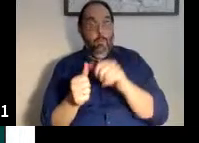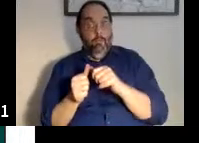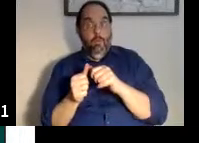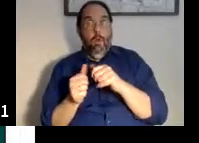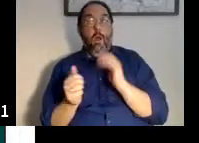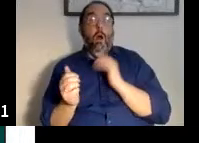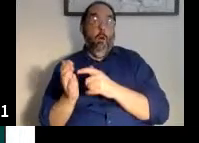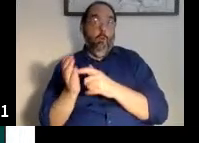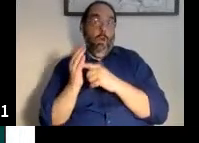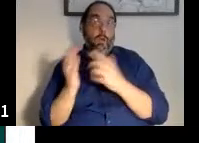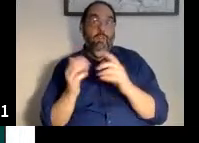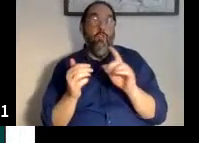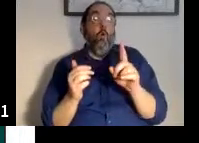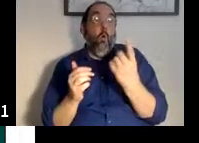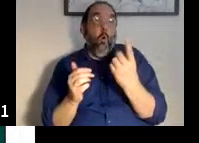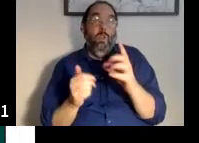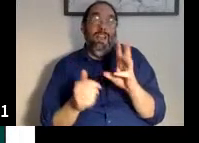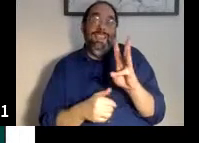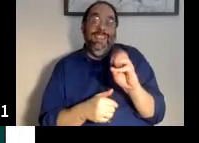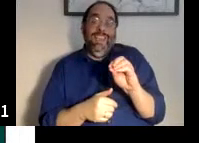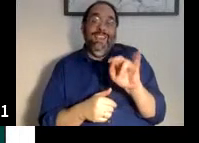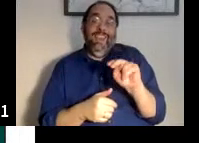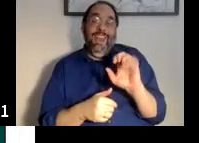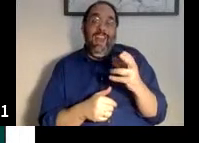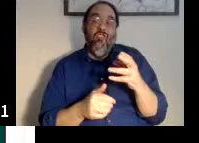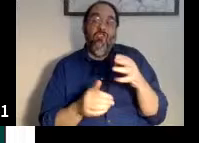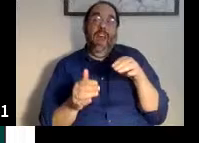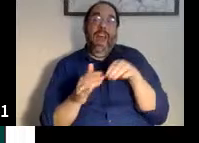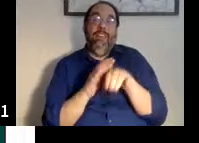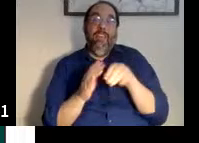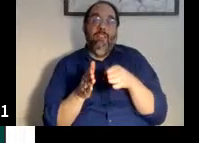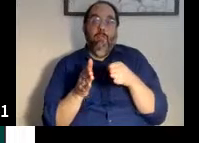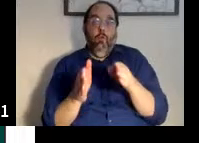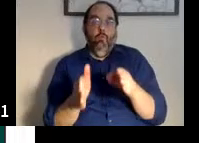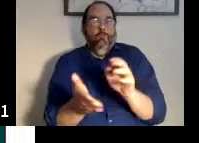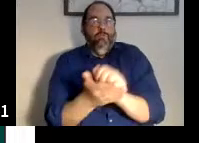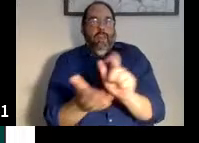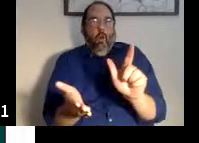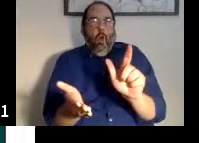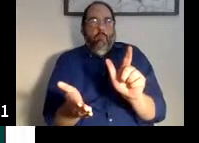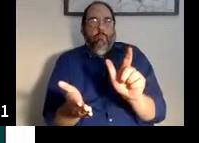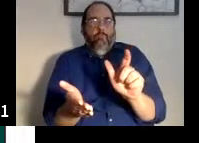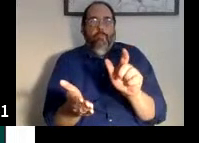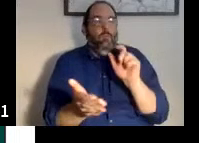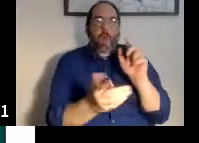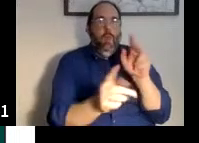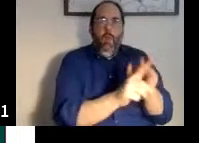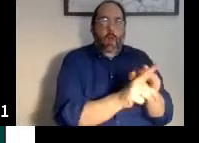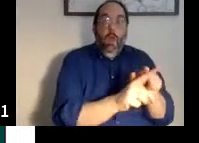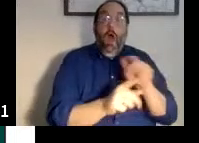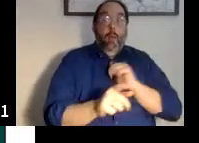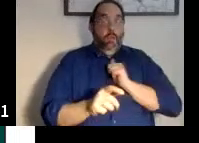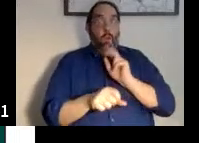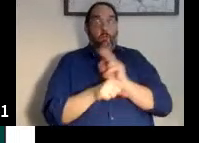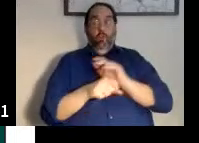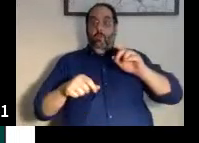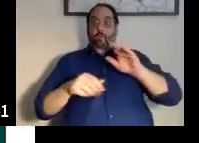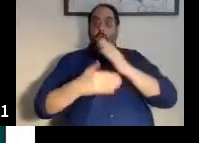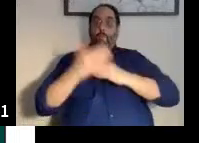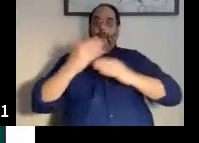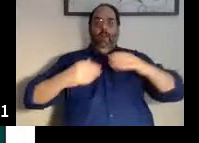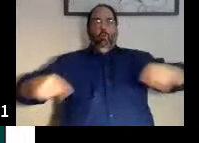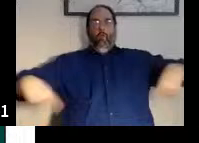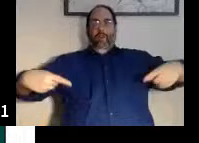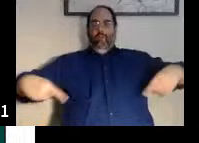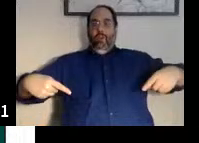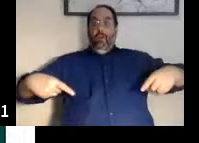about here are only for that 60-inch accessible route. Now, I shared with you that I'm a person that uses a manual chair, and when I had